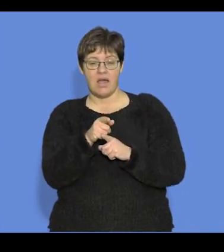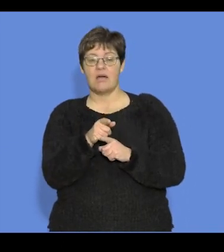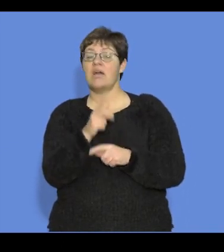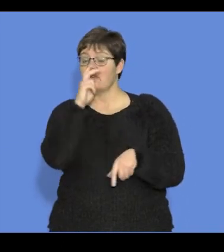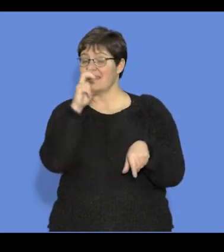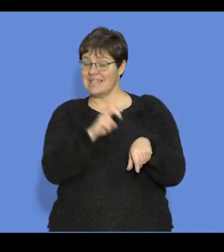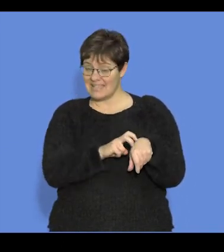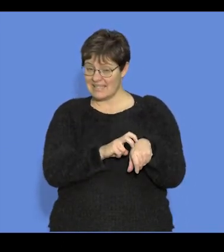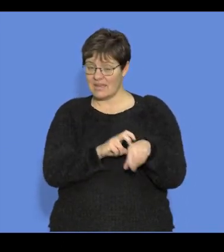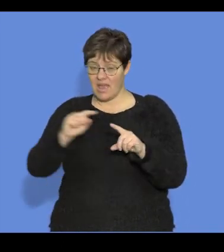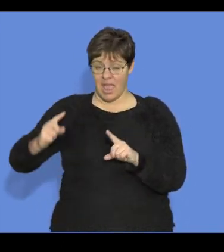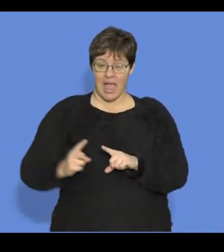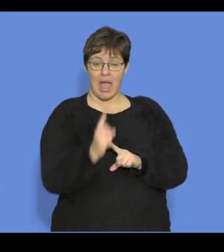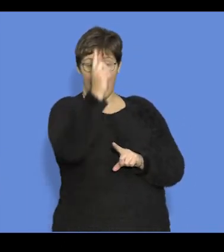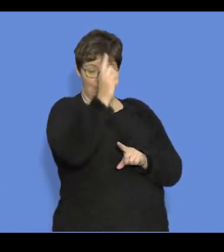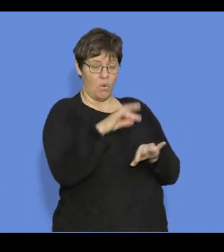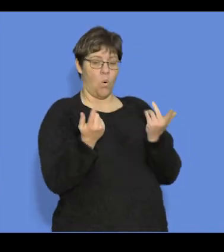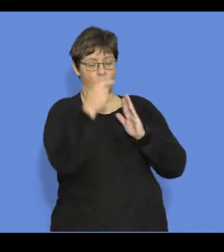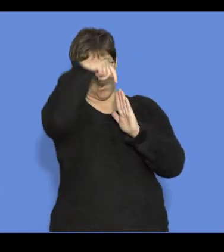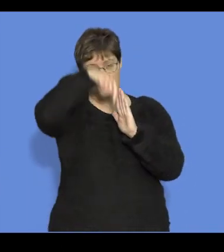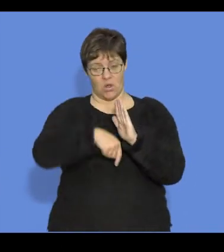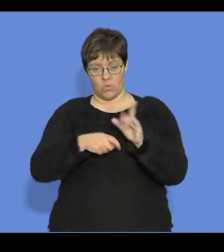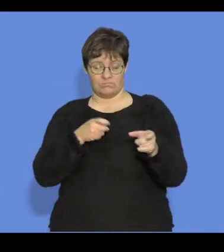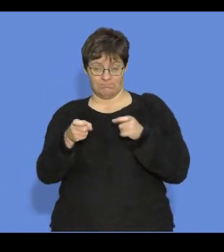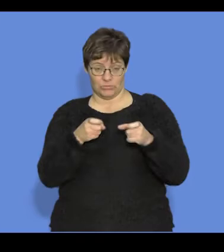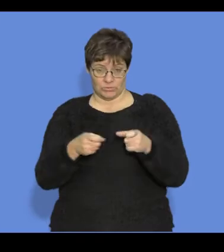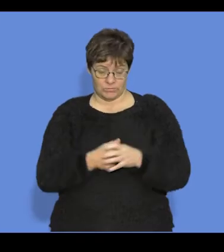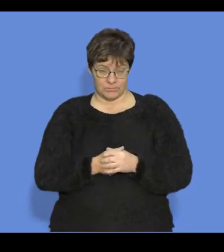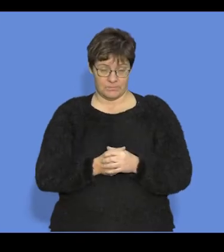can be moved up into the fruits.